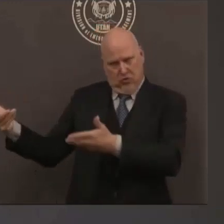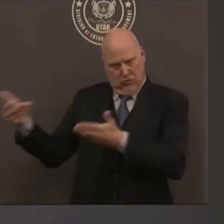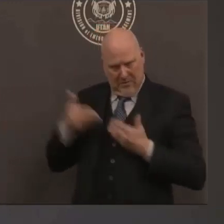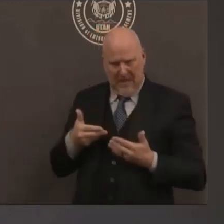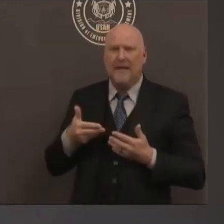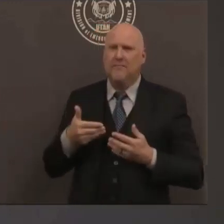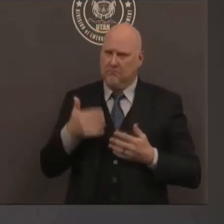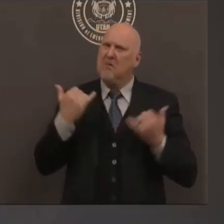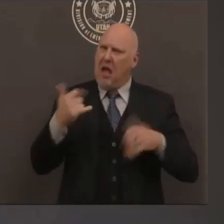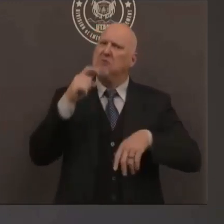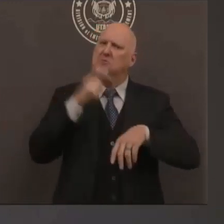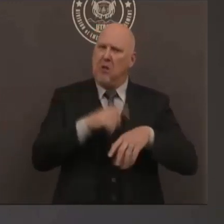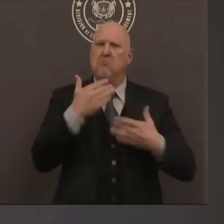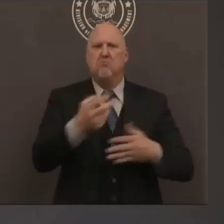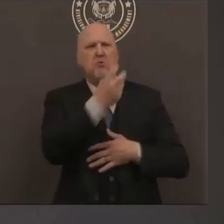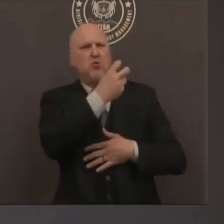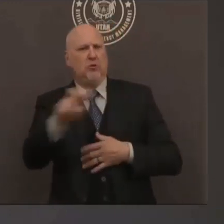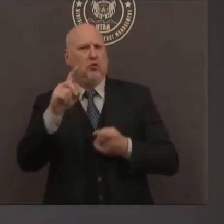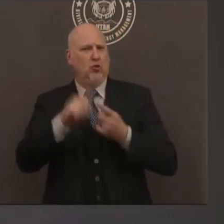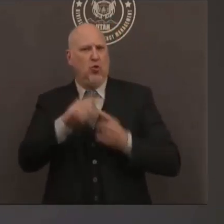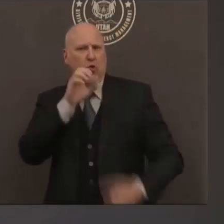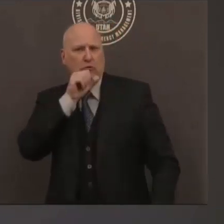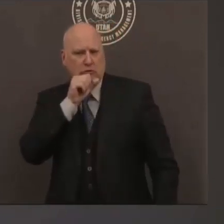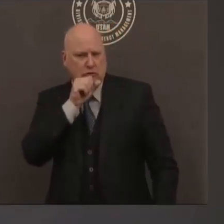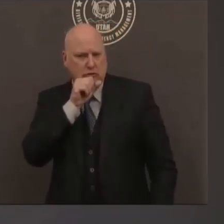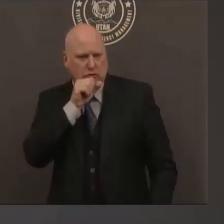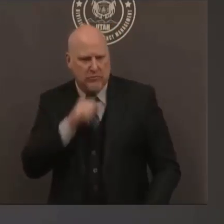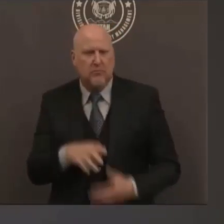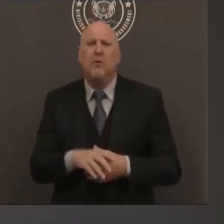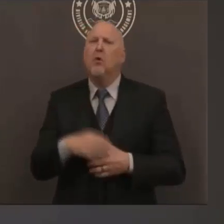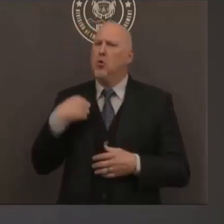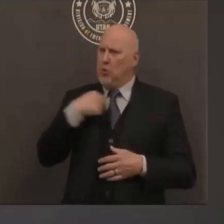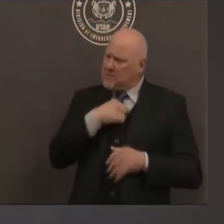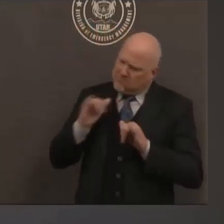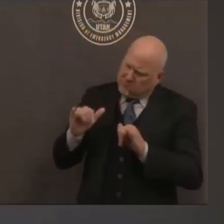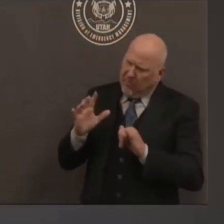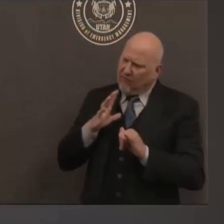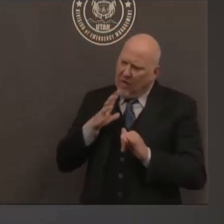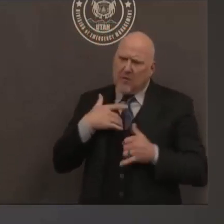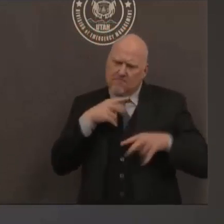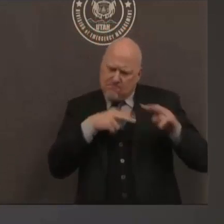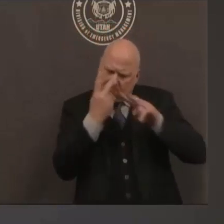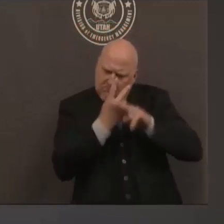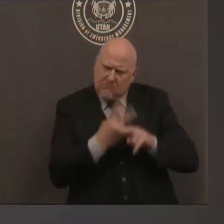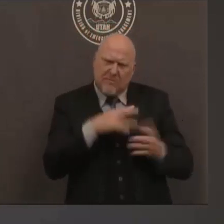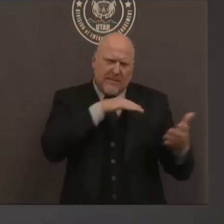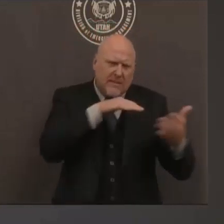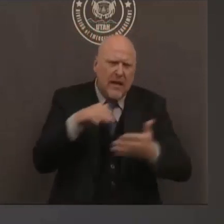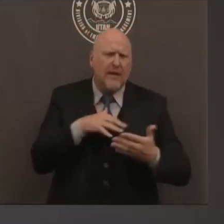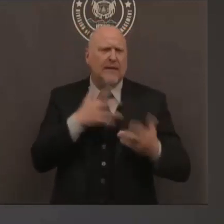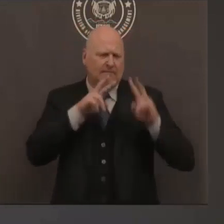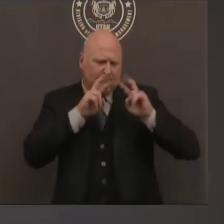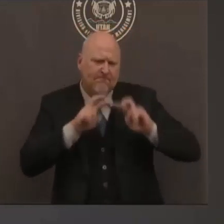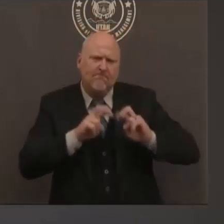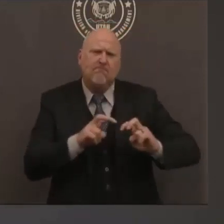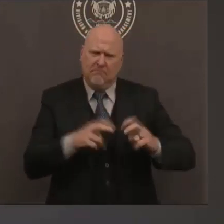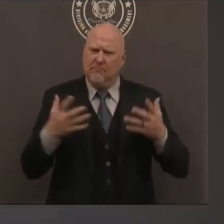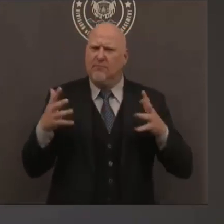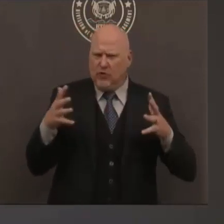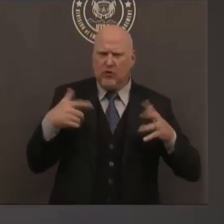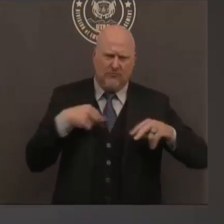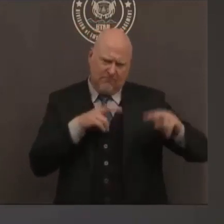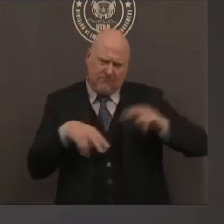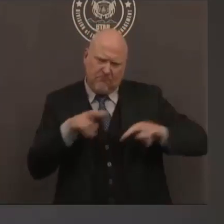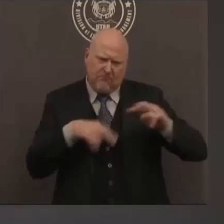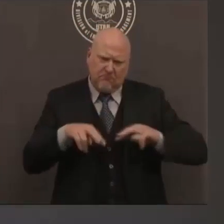under review. There's a few things in there I've looked at that I have some questions about. But I do want to mention today that